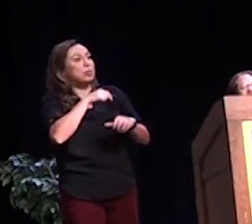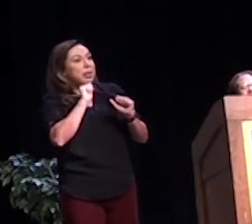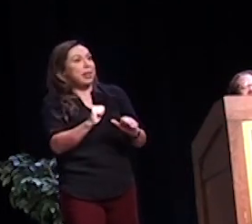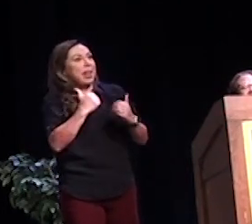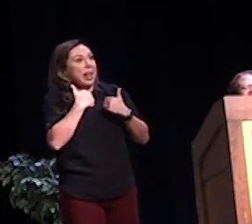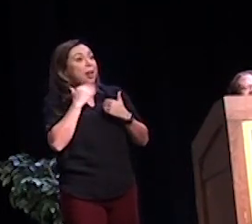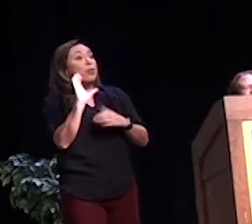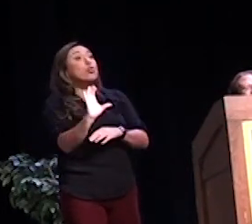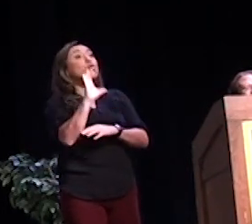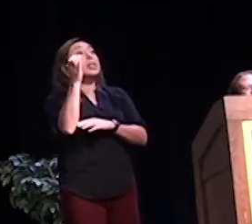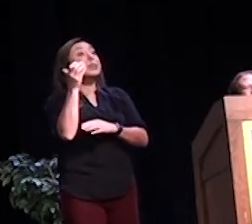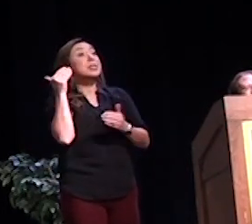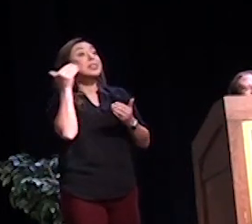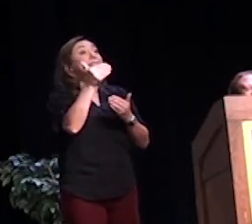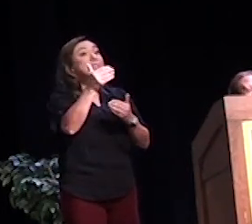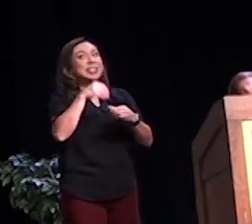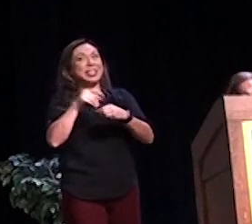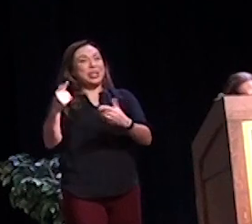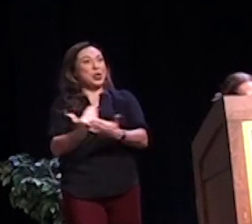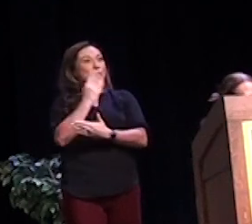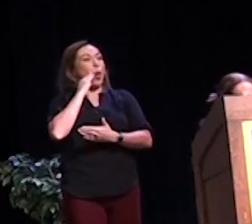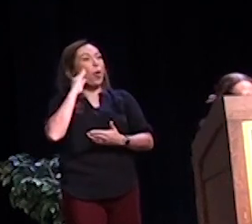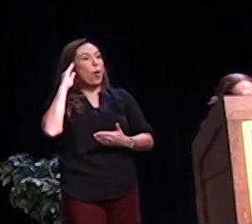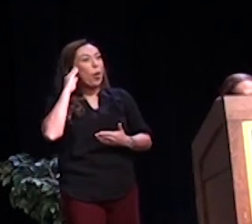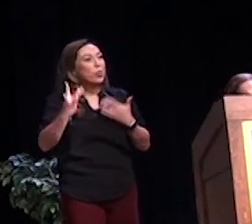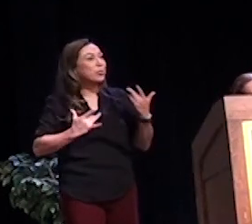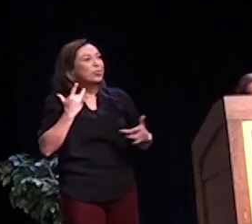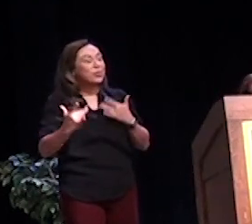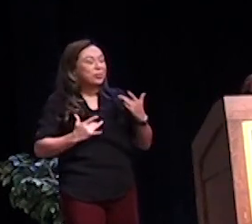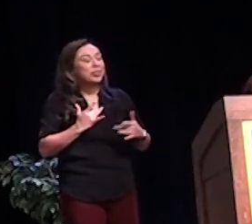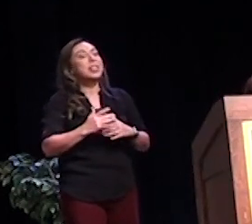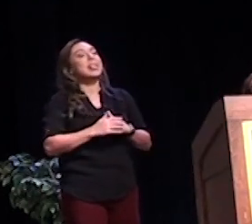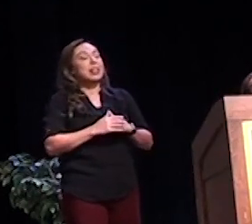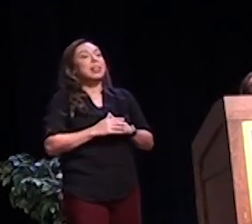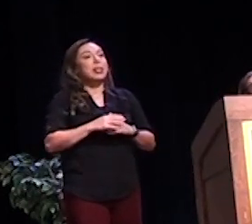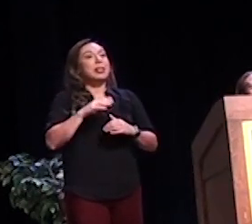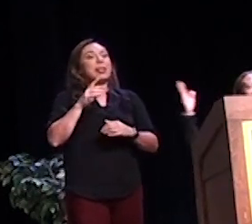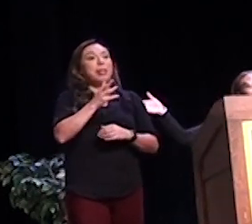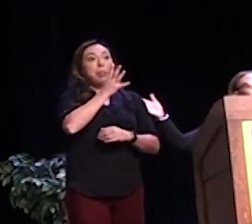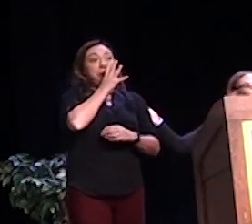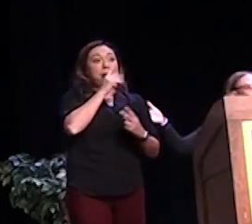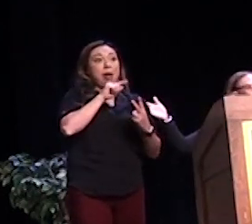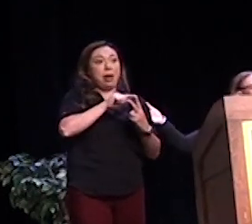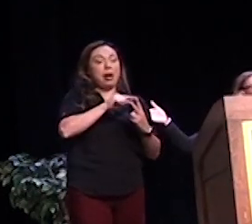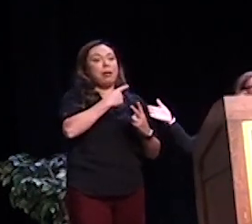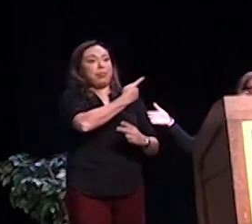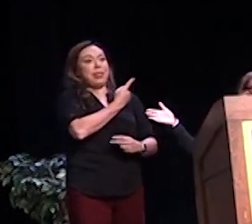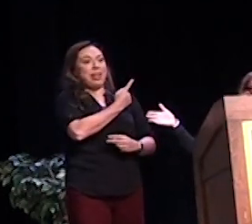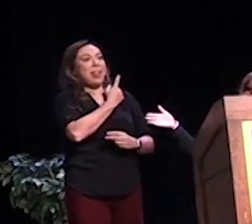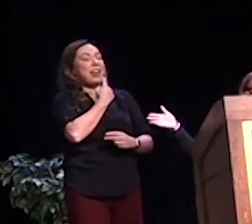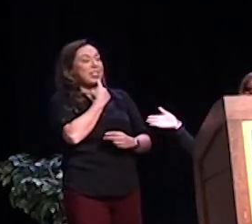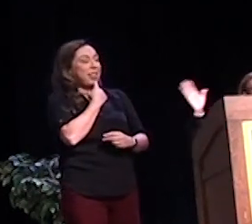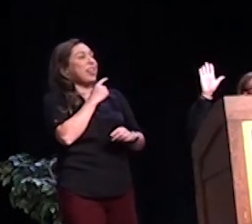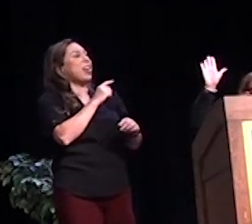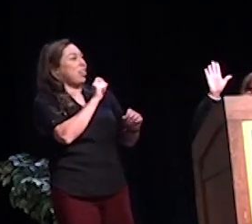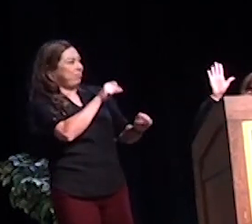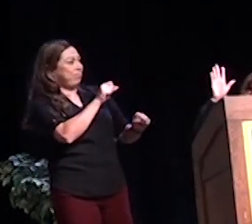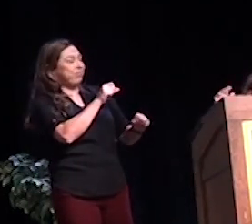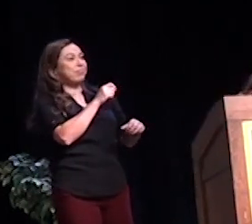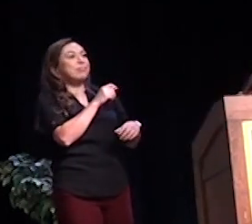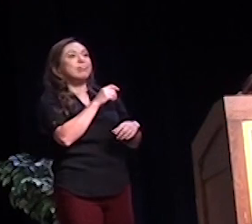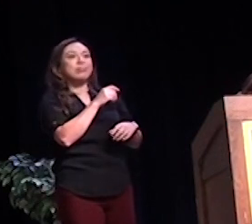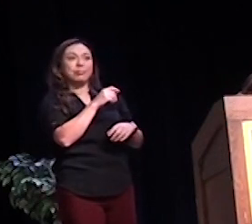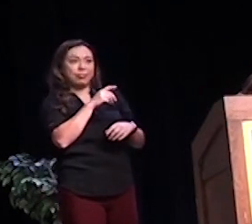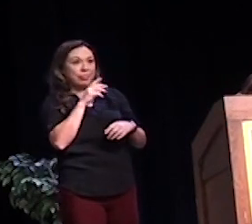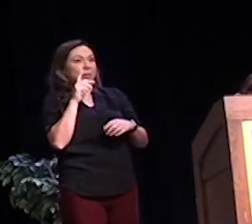upcoming Christmas in their new homes. The mom and I agreed exactly where the Christmas tree would go. That's critical.